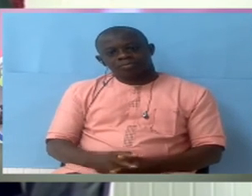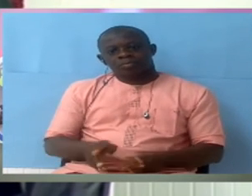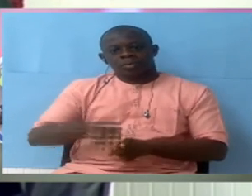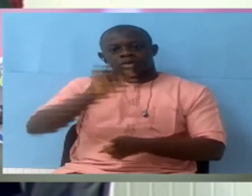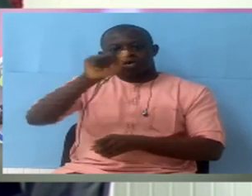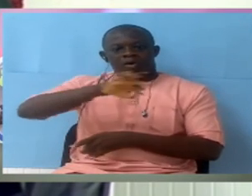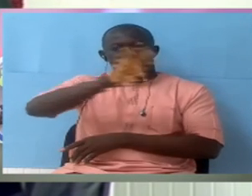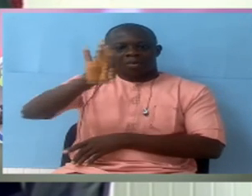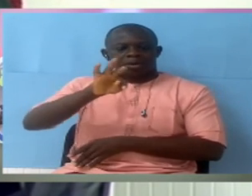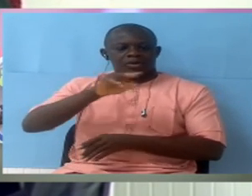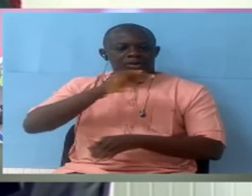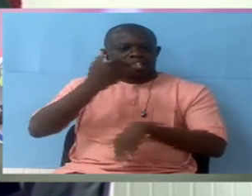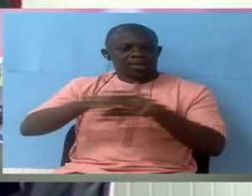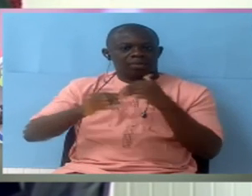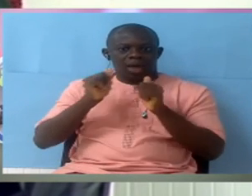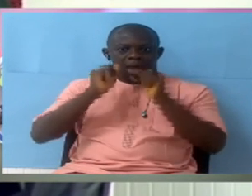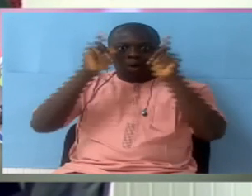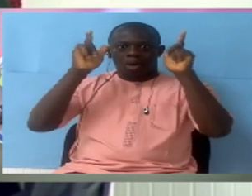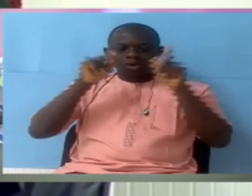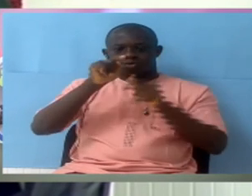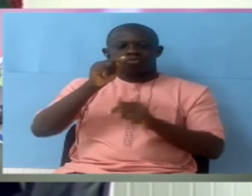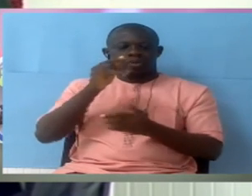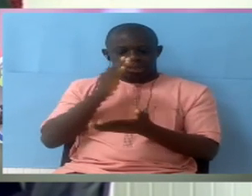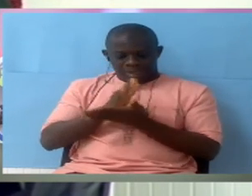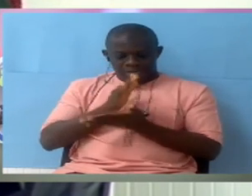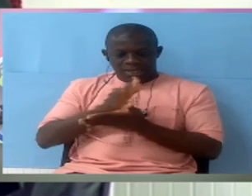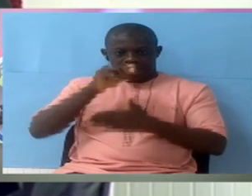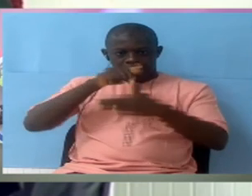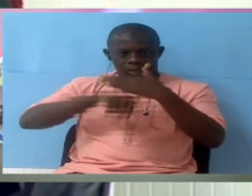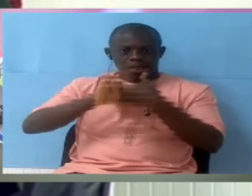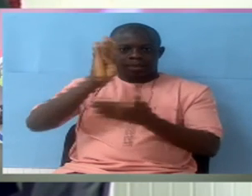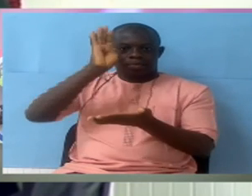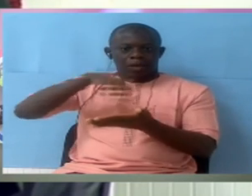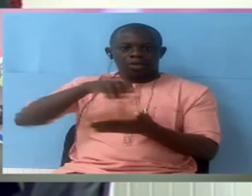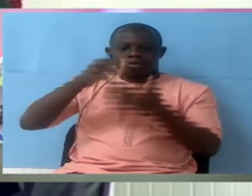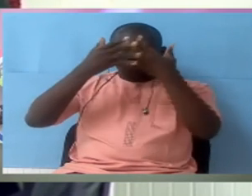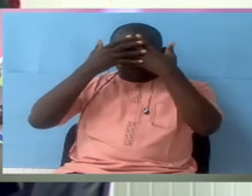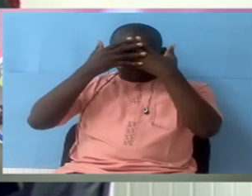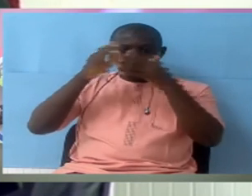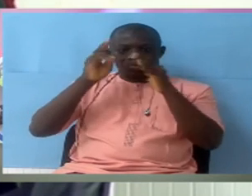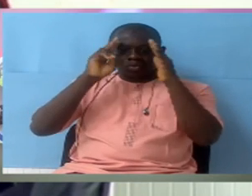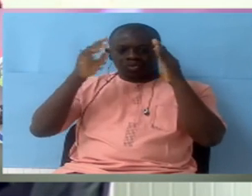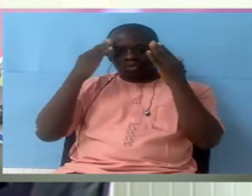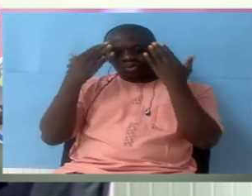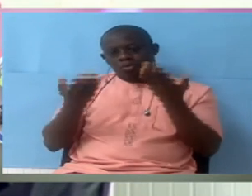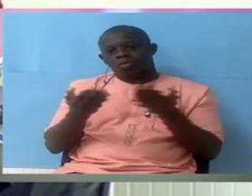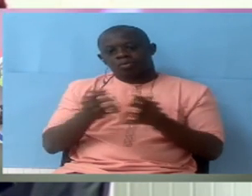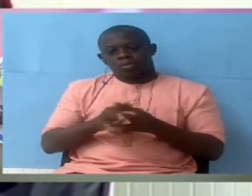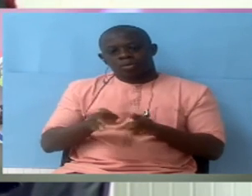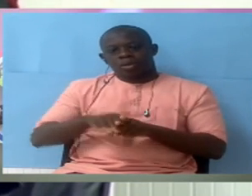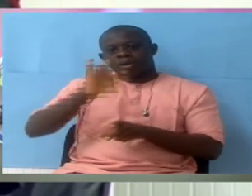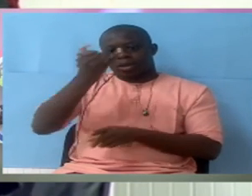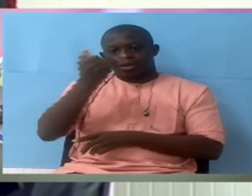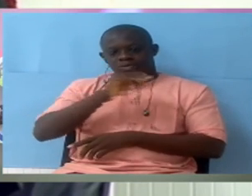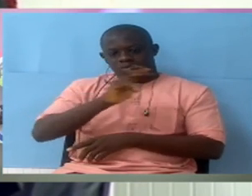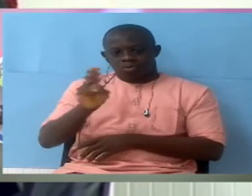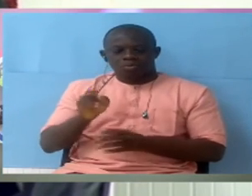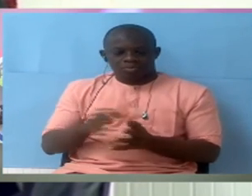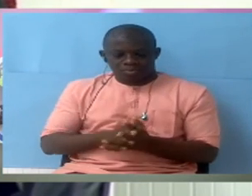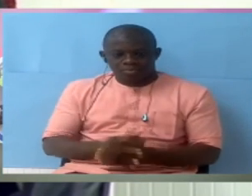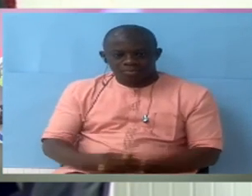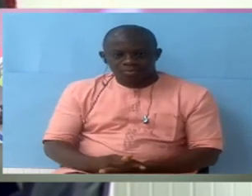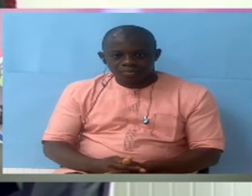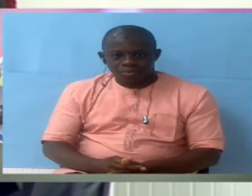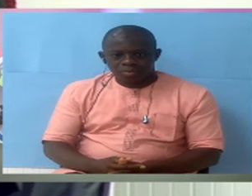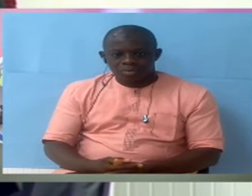family were not also aware that you were in mile 2. Te sa njibot ji sax yaguñ ne yaangi mile 2. No. Dedit. Who